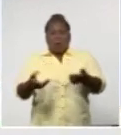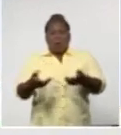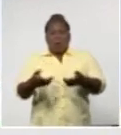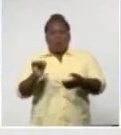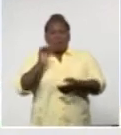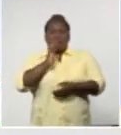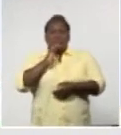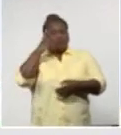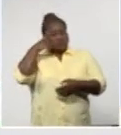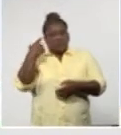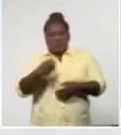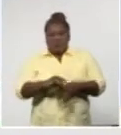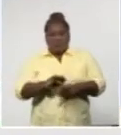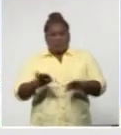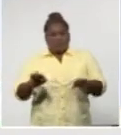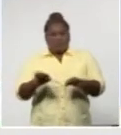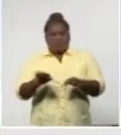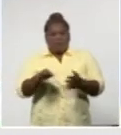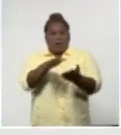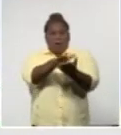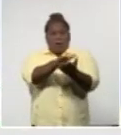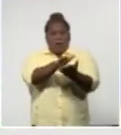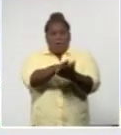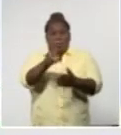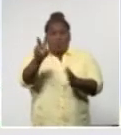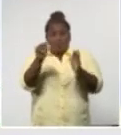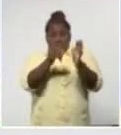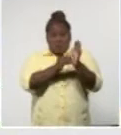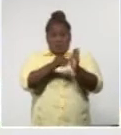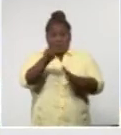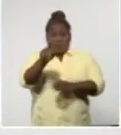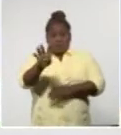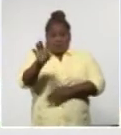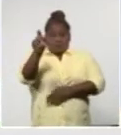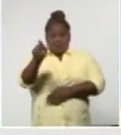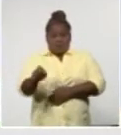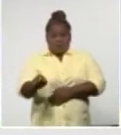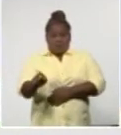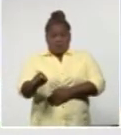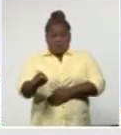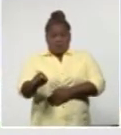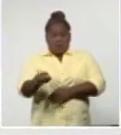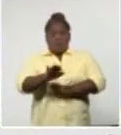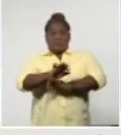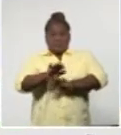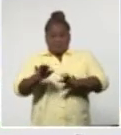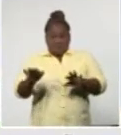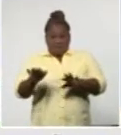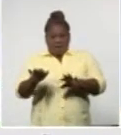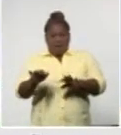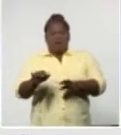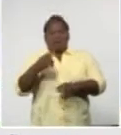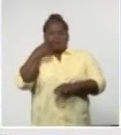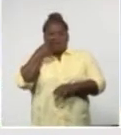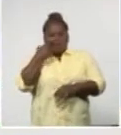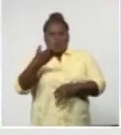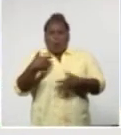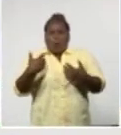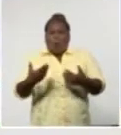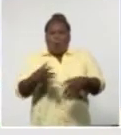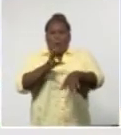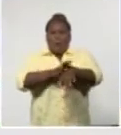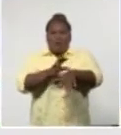has not been determined. And in the Cuban pandemic, there are already 2,014 people